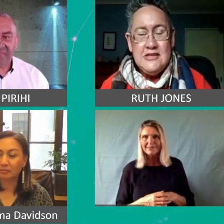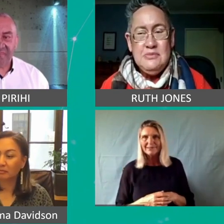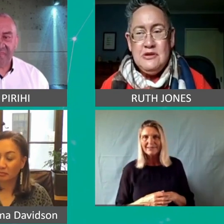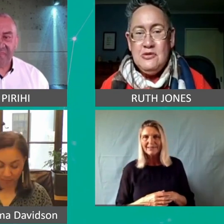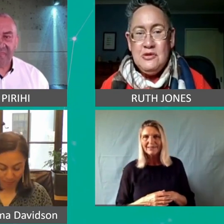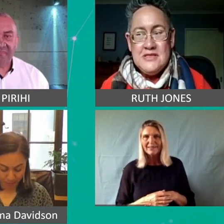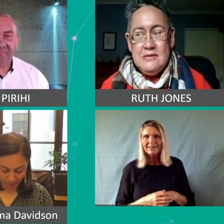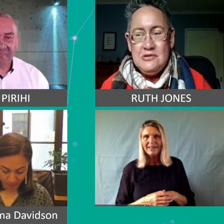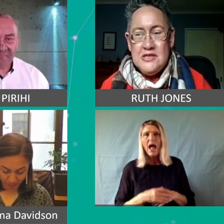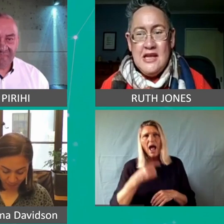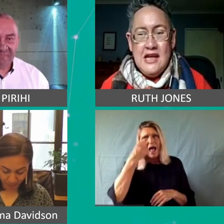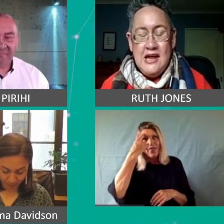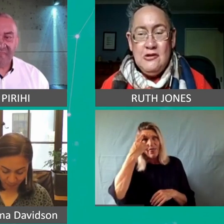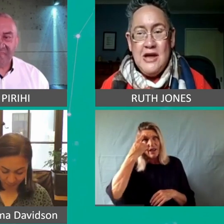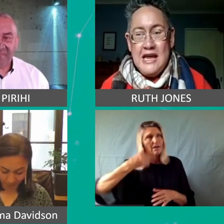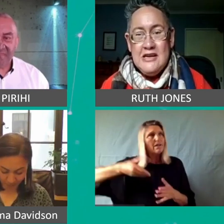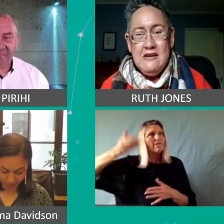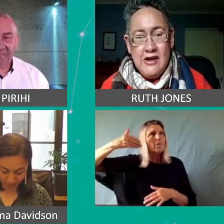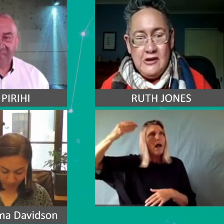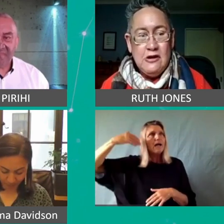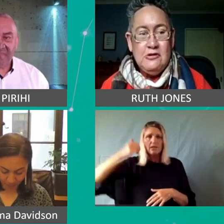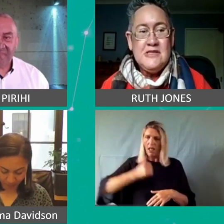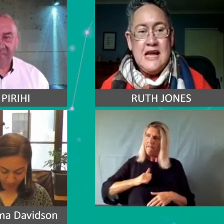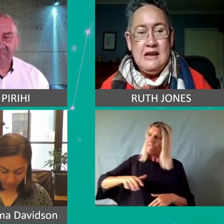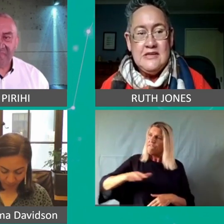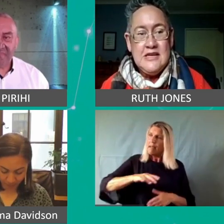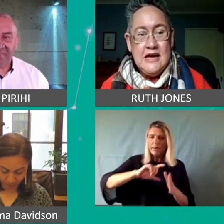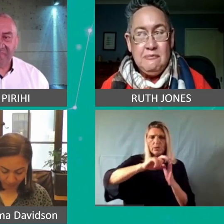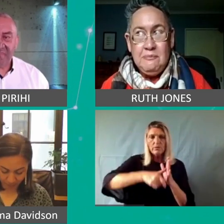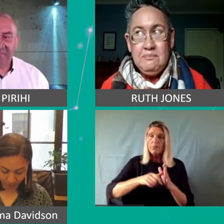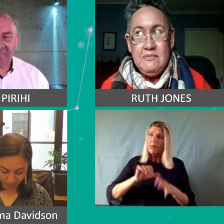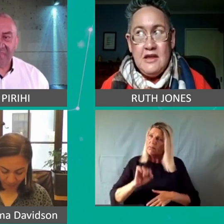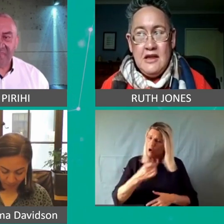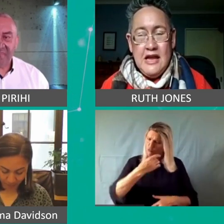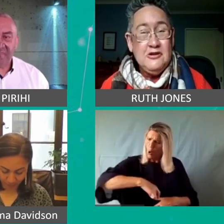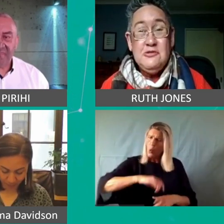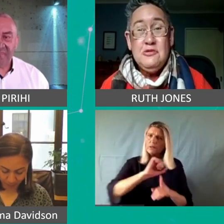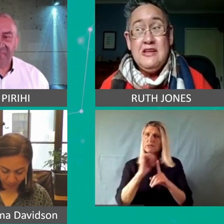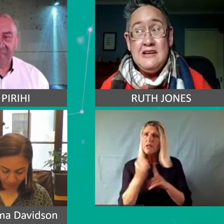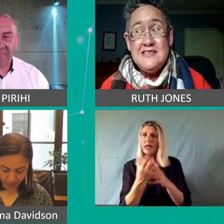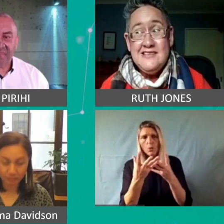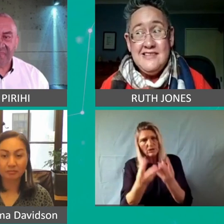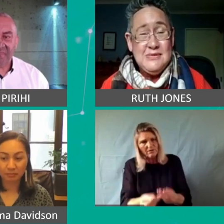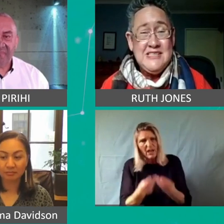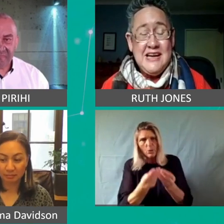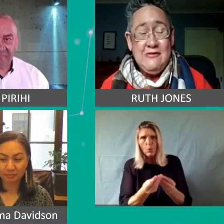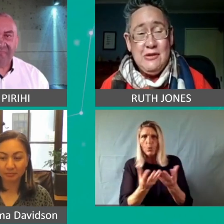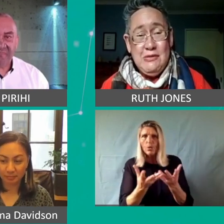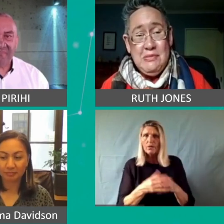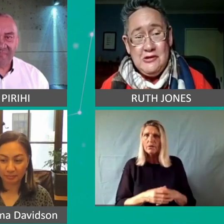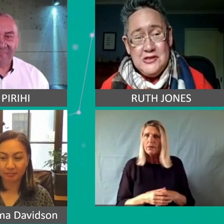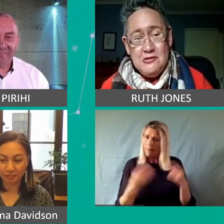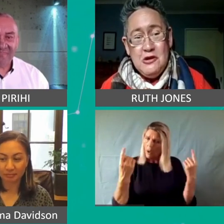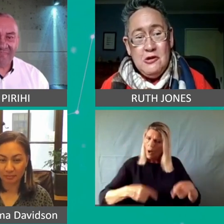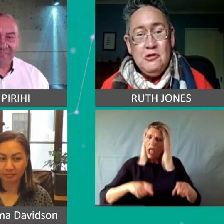our tipuna who were disabled and who had valued roles and could do all the things. That's my saying of the moment,